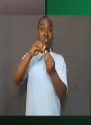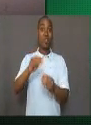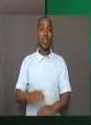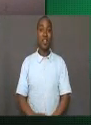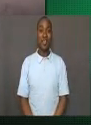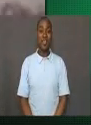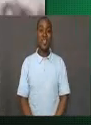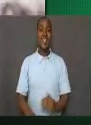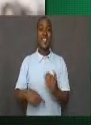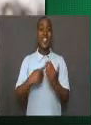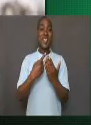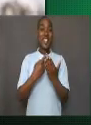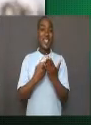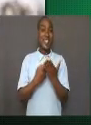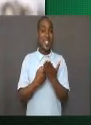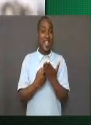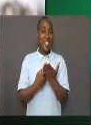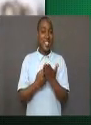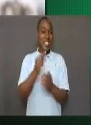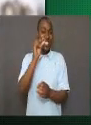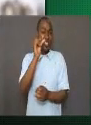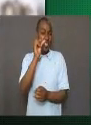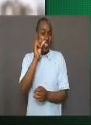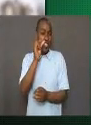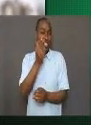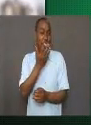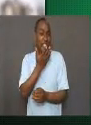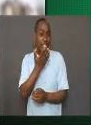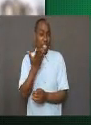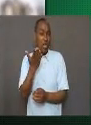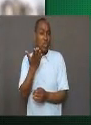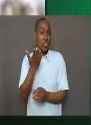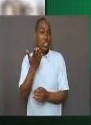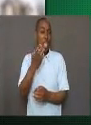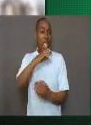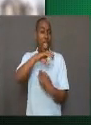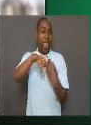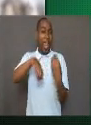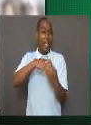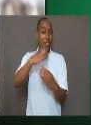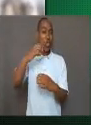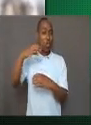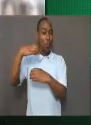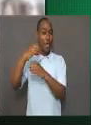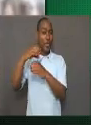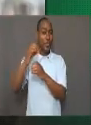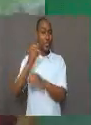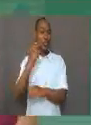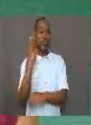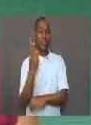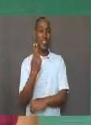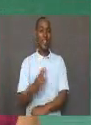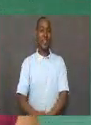Therefore, to see more detail, an electron microscope is used.